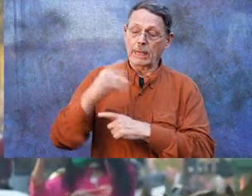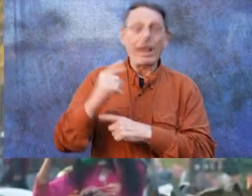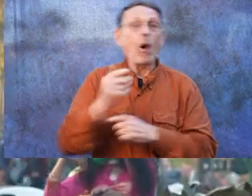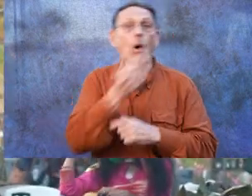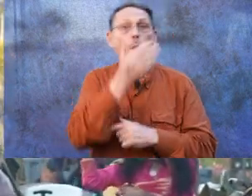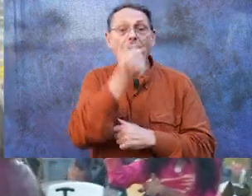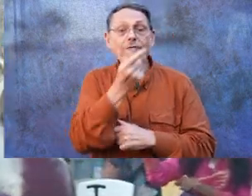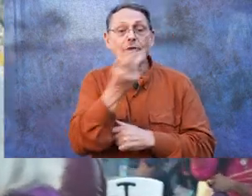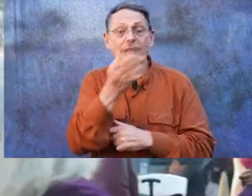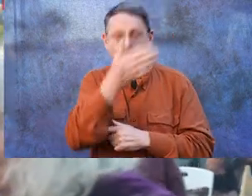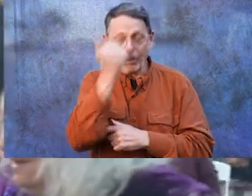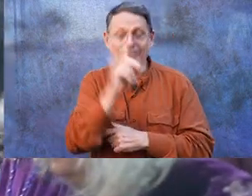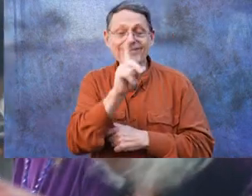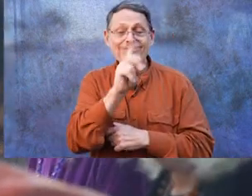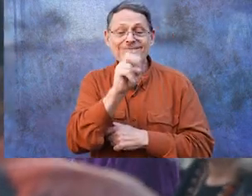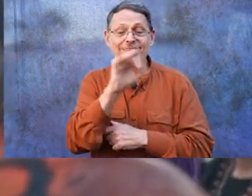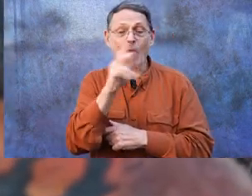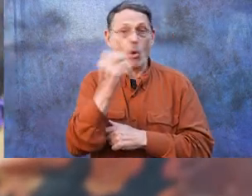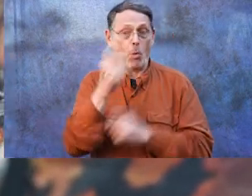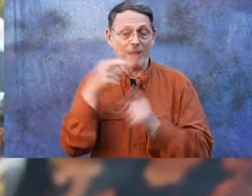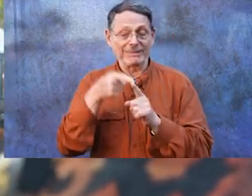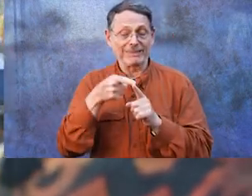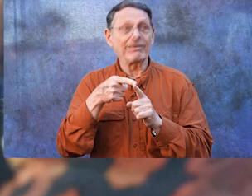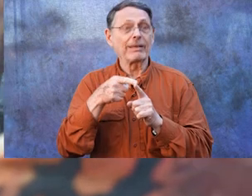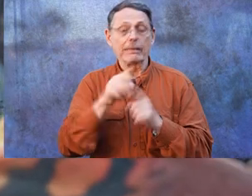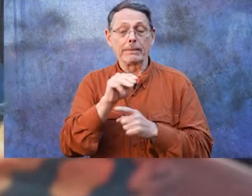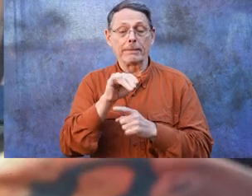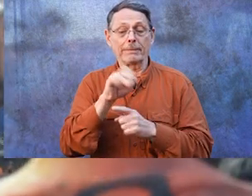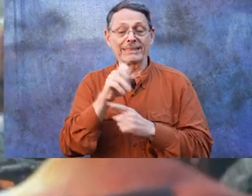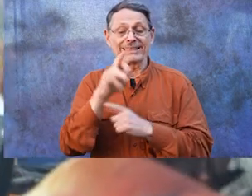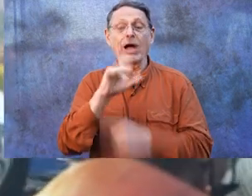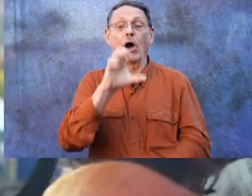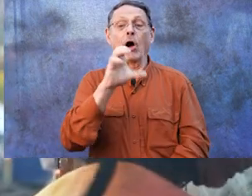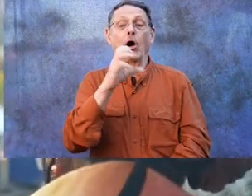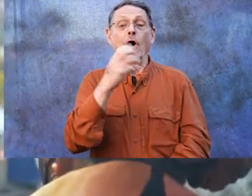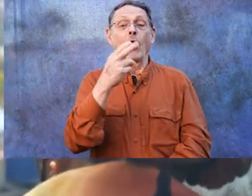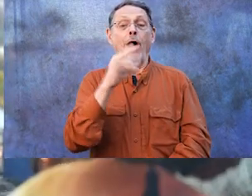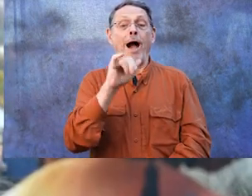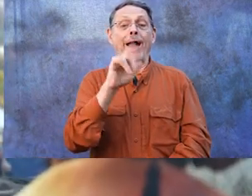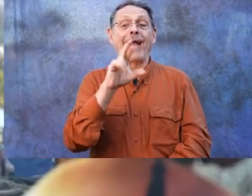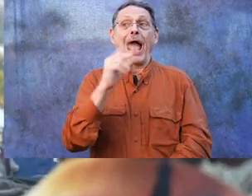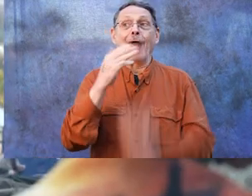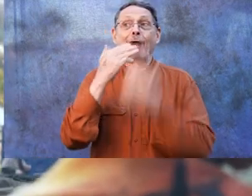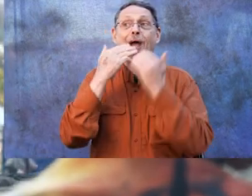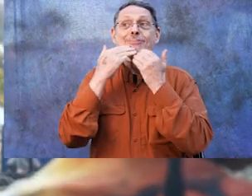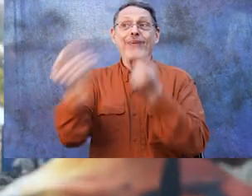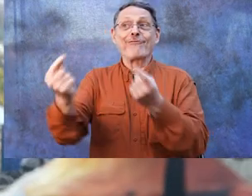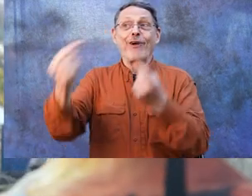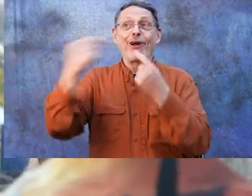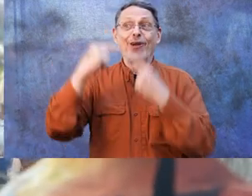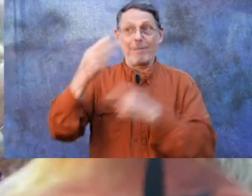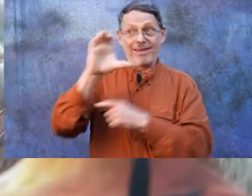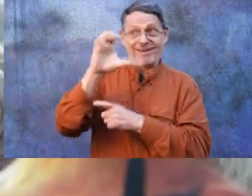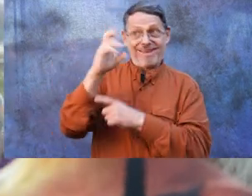And a couple things we forgot to devote. One person specifically, or mysterious one. Chiron, thank you